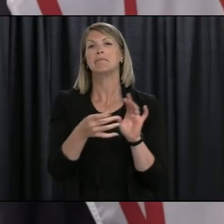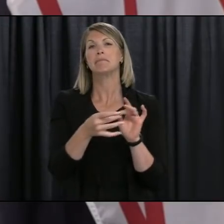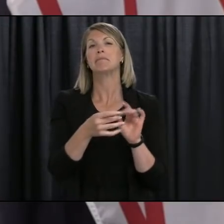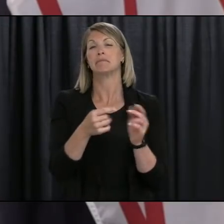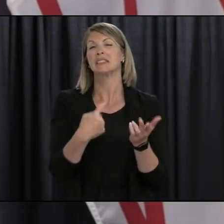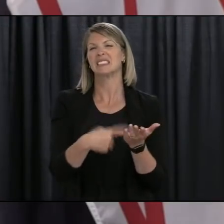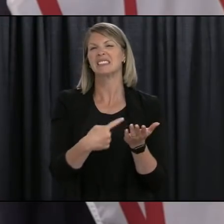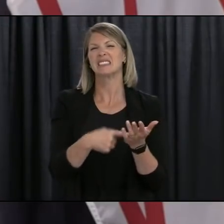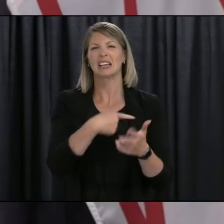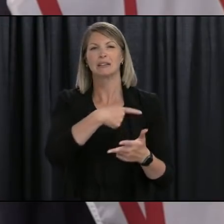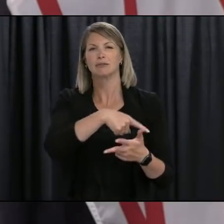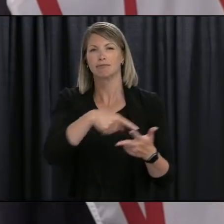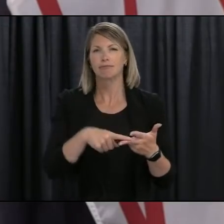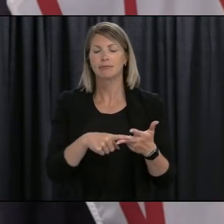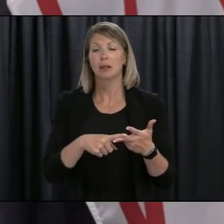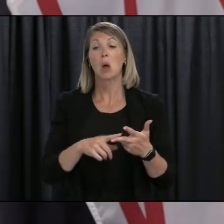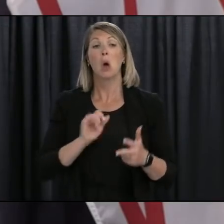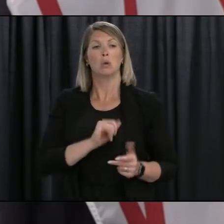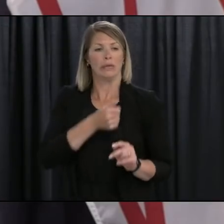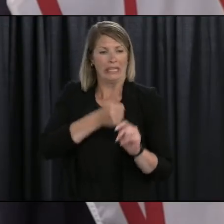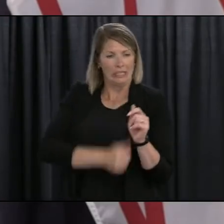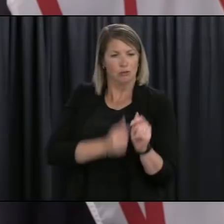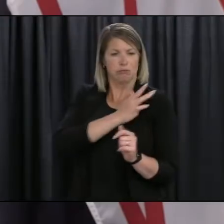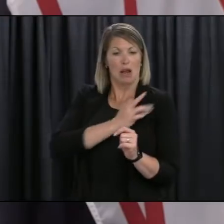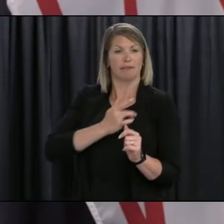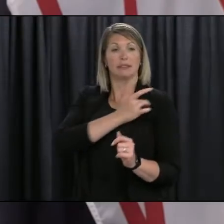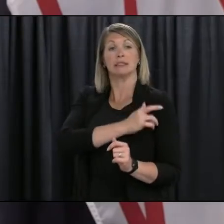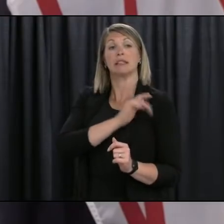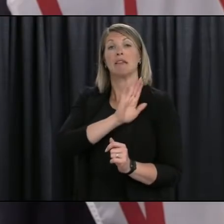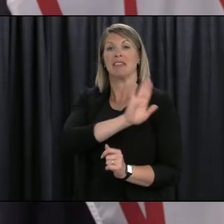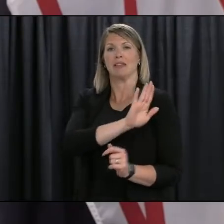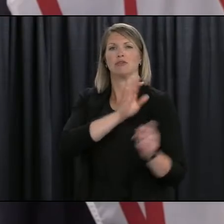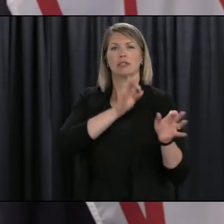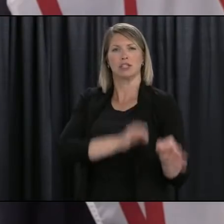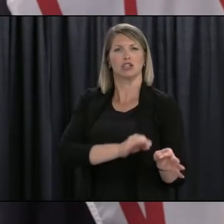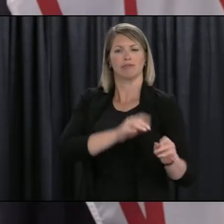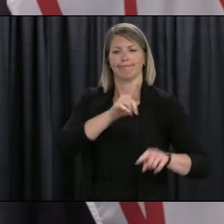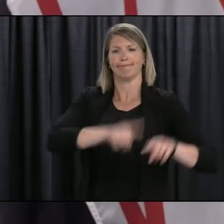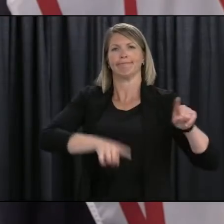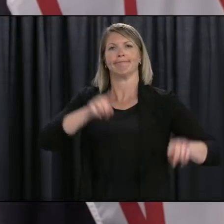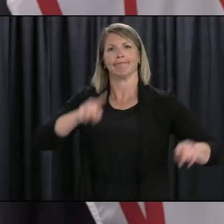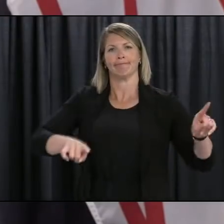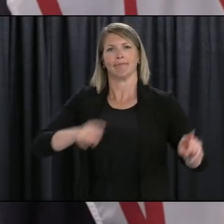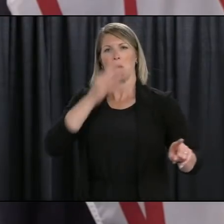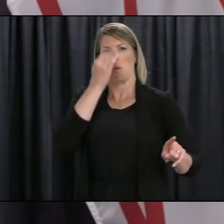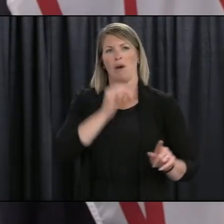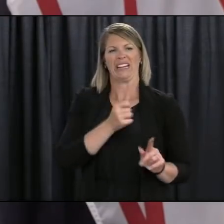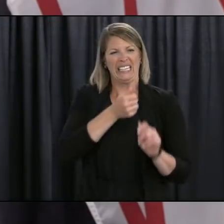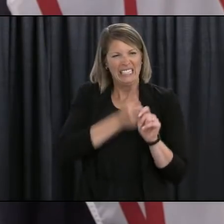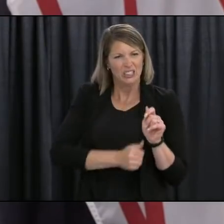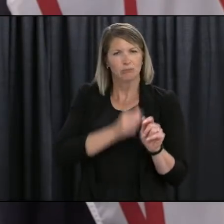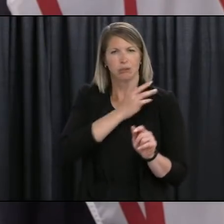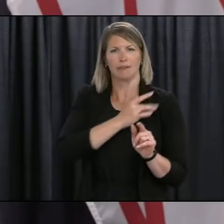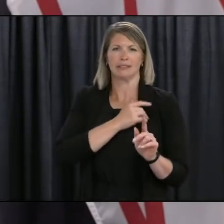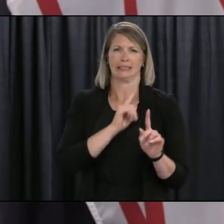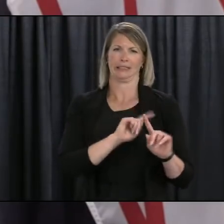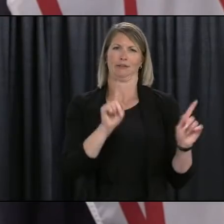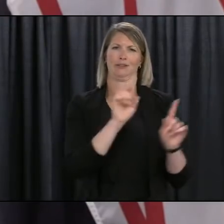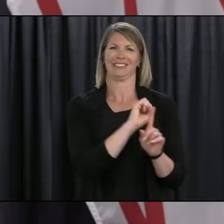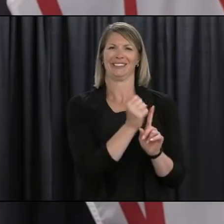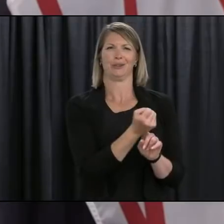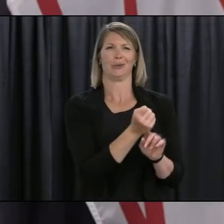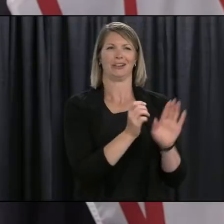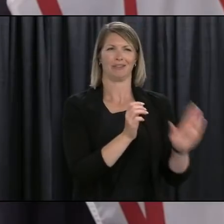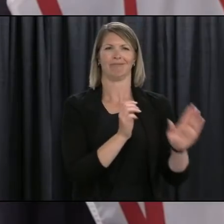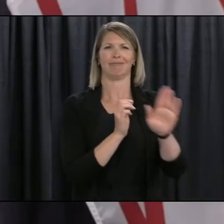make decisions based on their own population, based on their own circumstances as well. So this is really just opening up provinces that have done